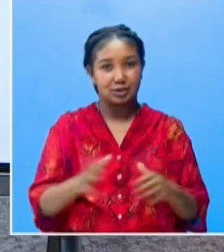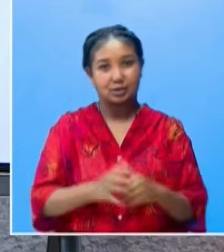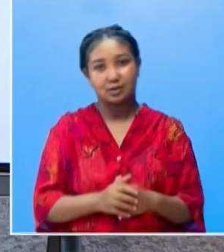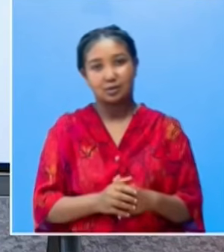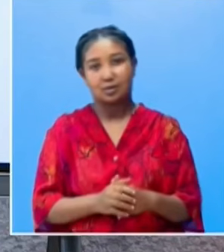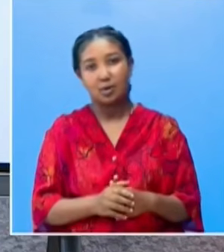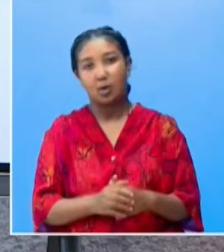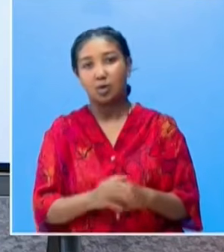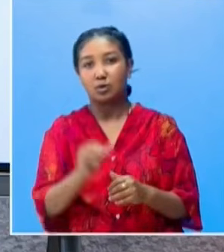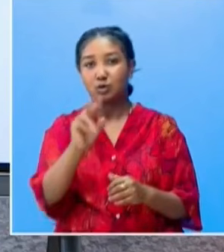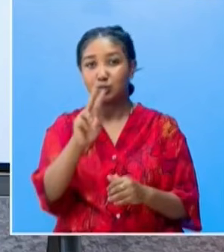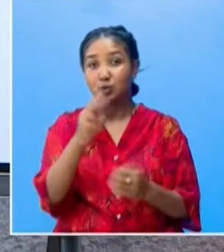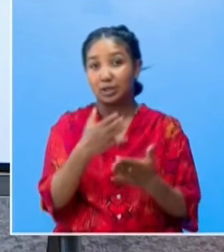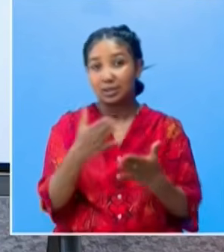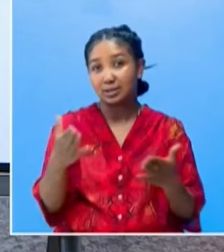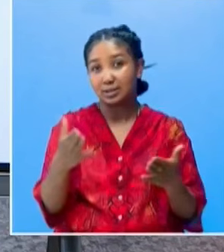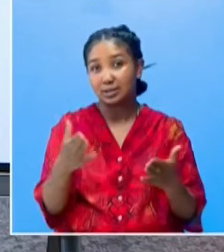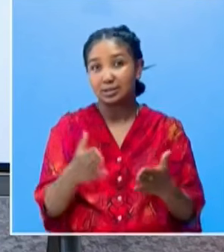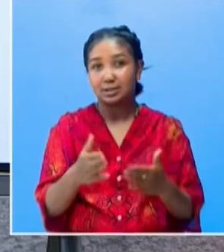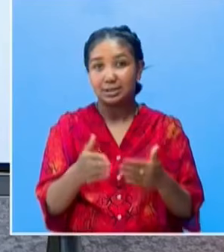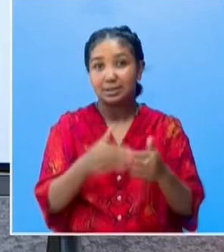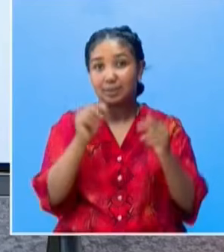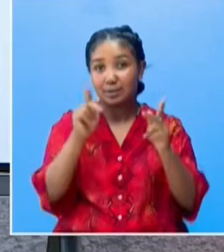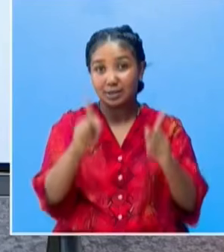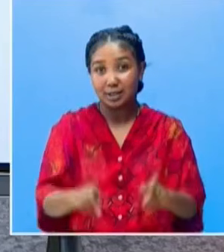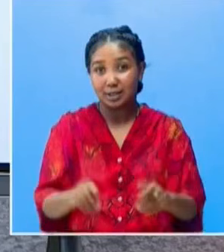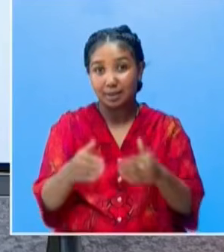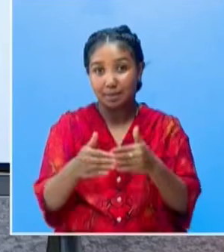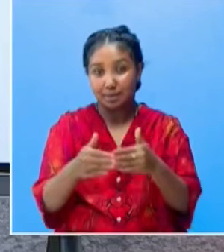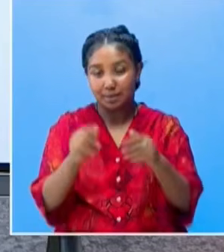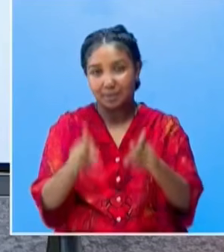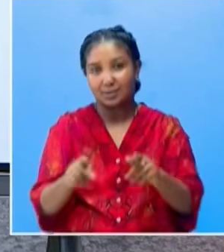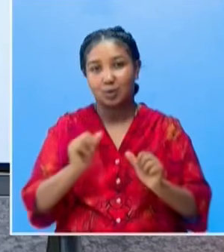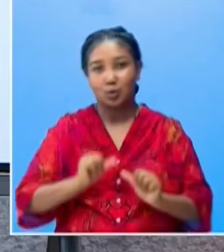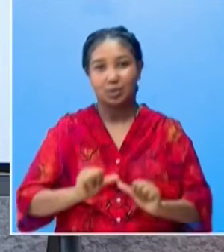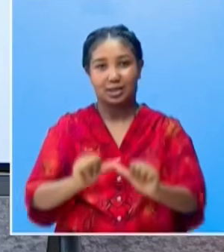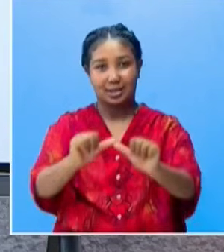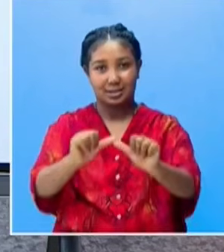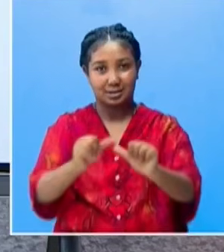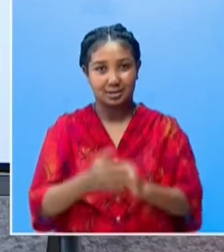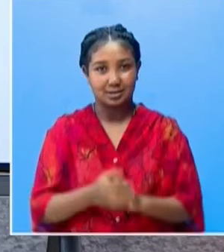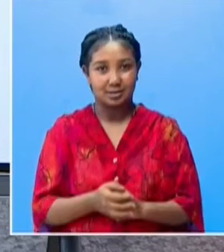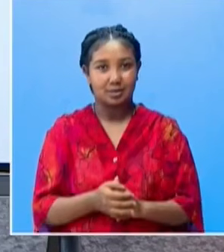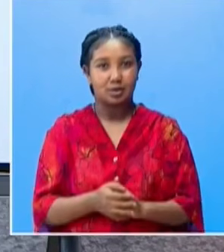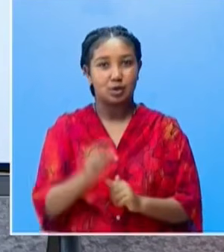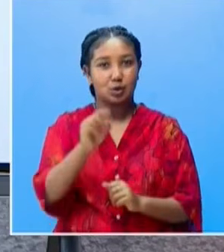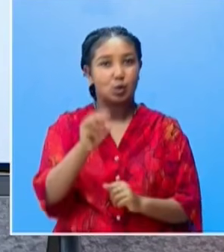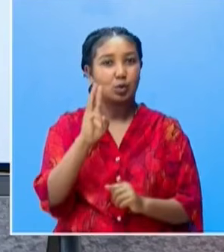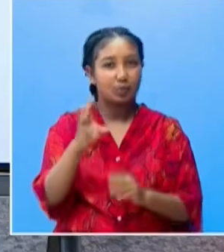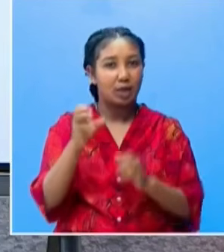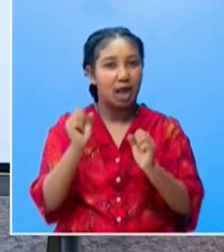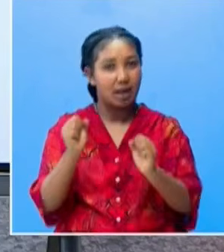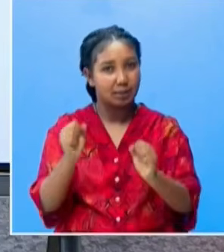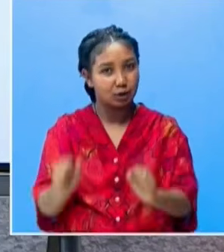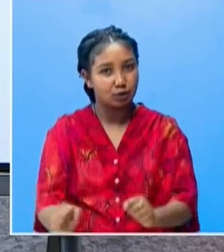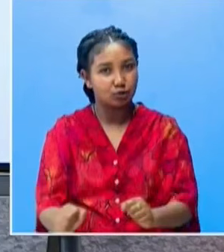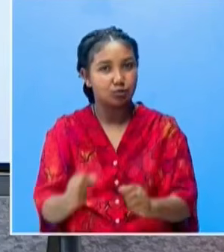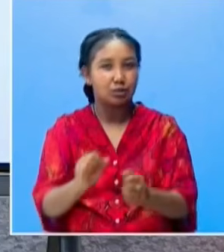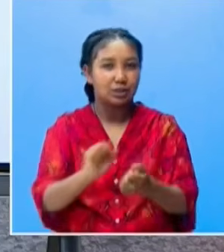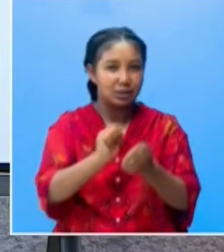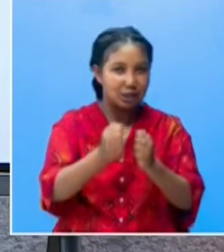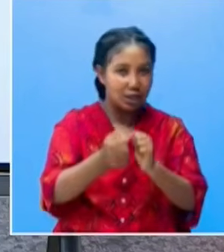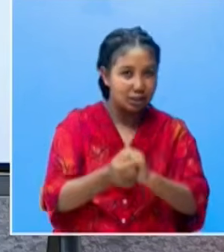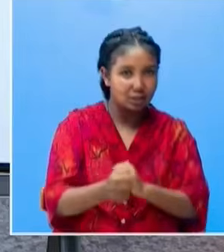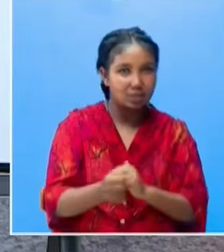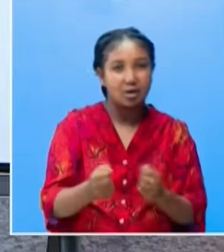see only two tenses, which is simple present and present continuous, yes, you will be able to change